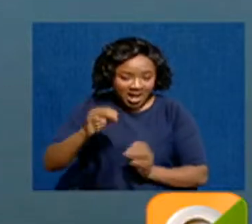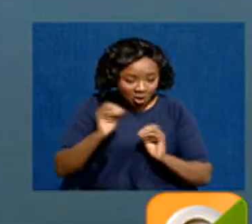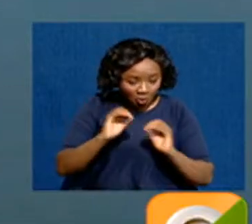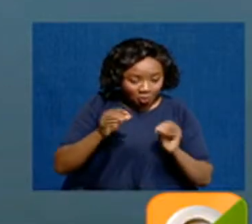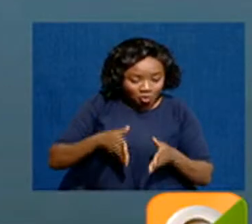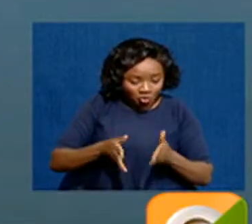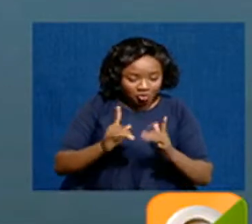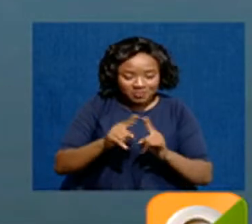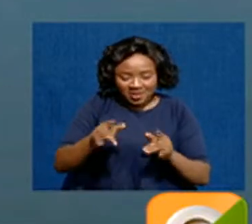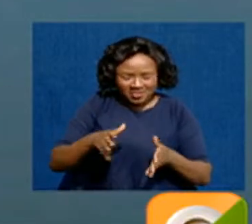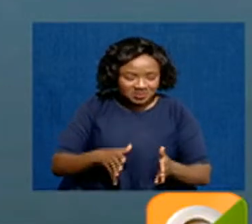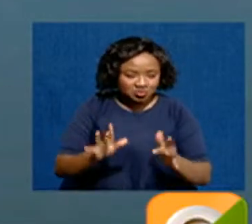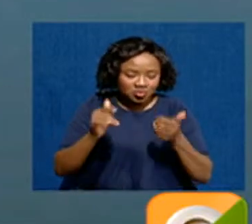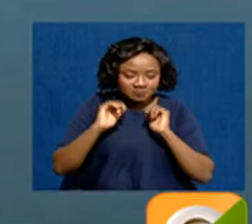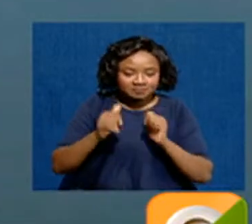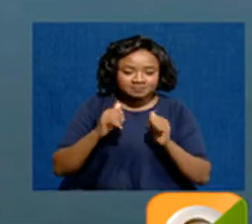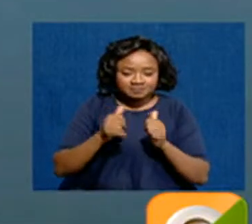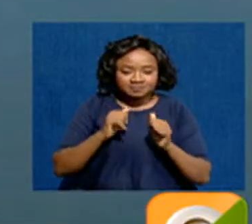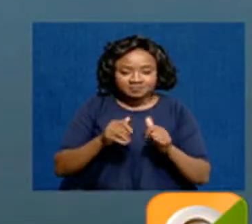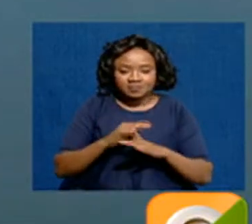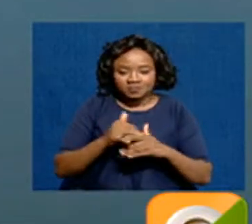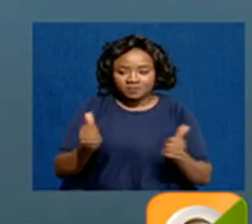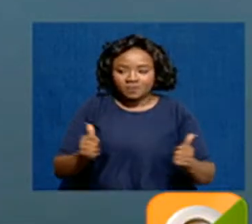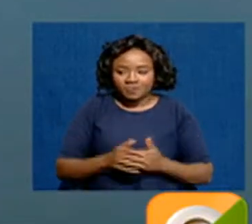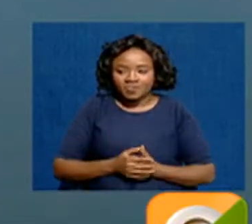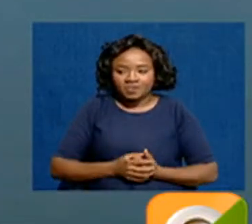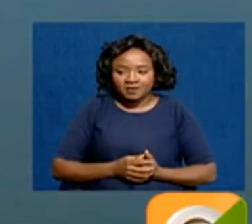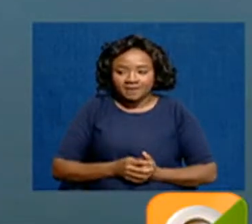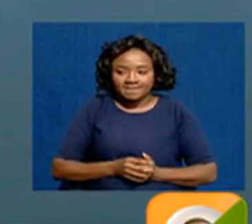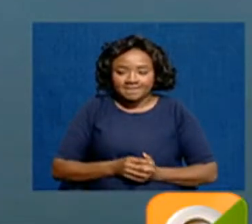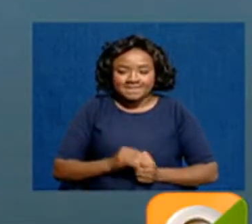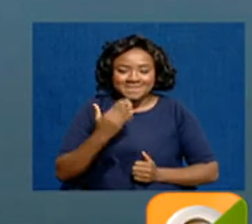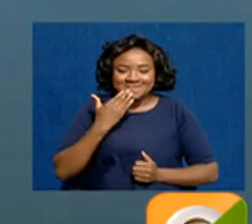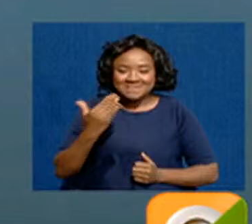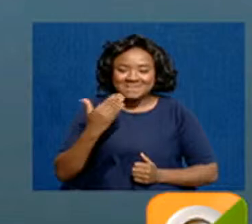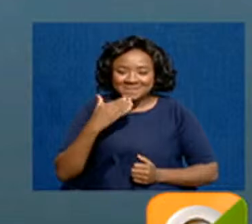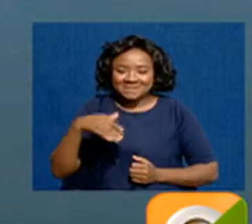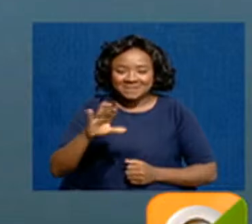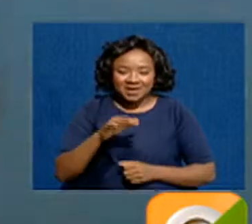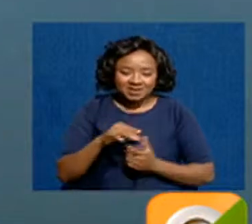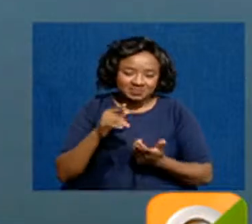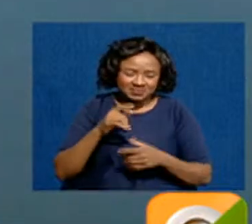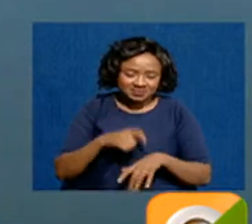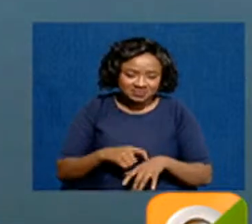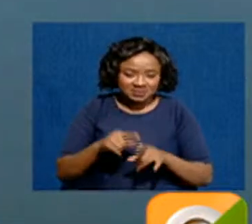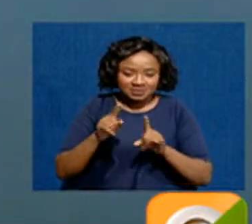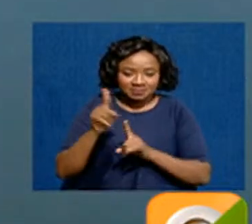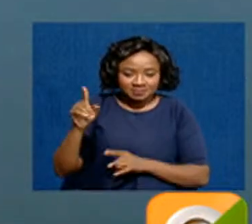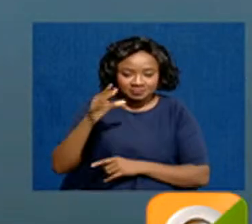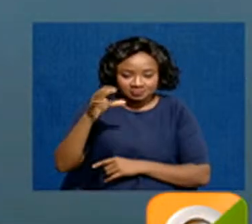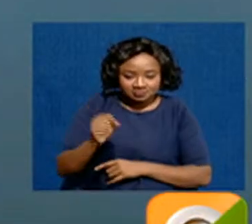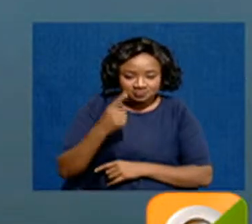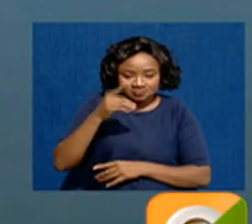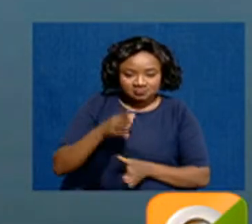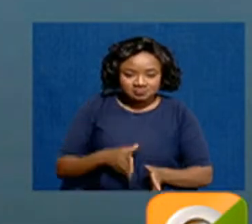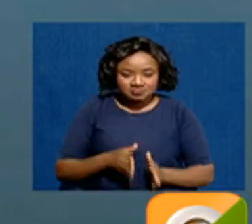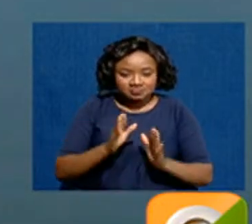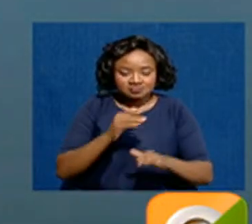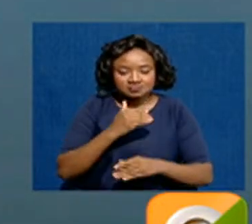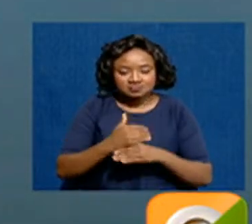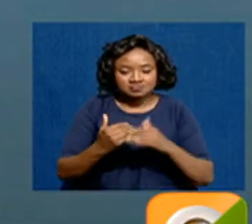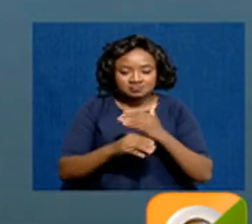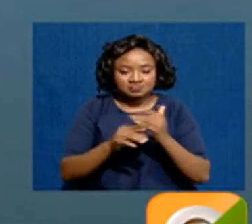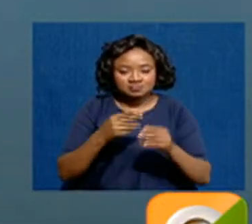we are maintaining those maram roads based on the resources that we have. Thank you very much for that. Cabinet Secretary in charge of Roads and Infrastructure,